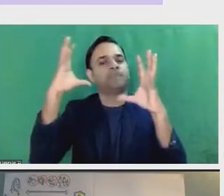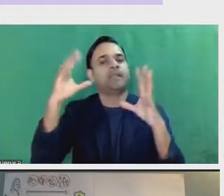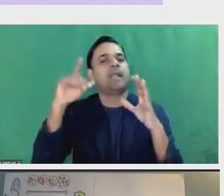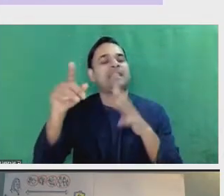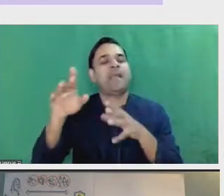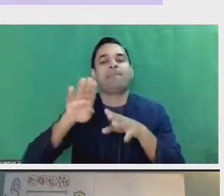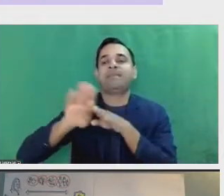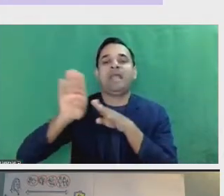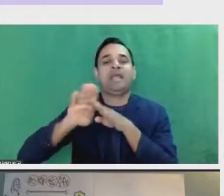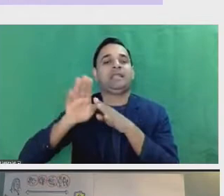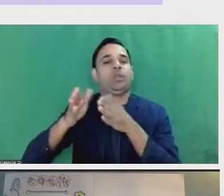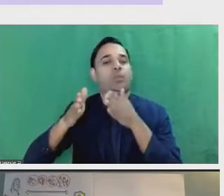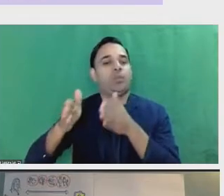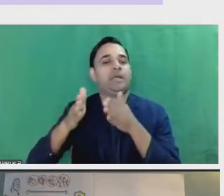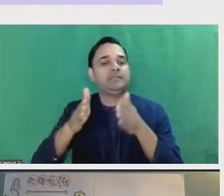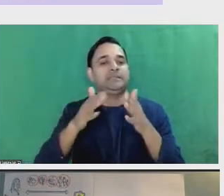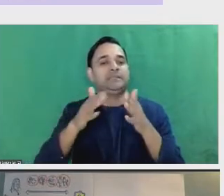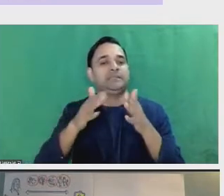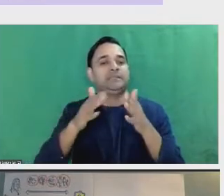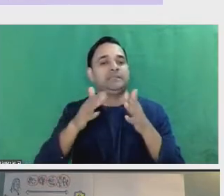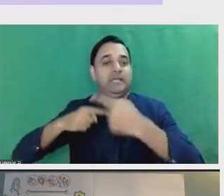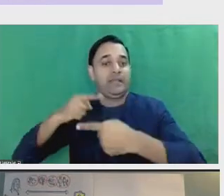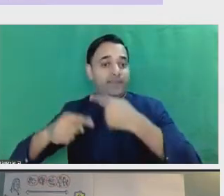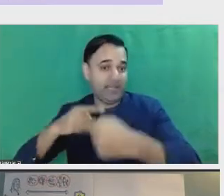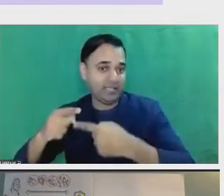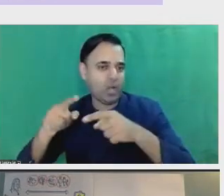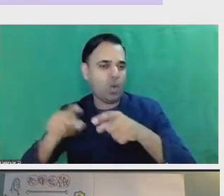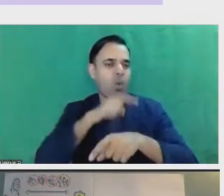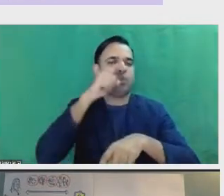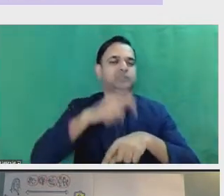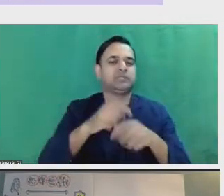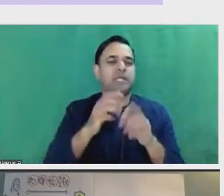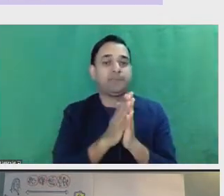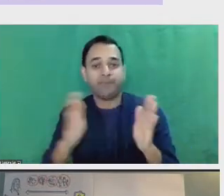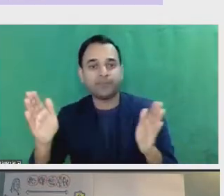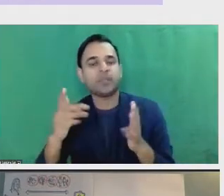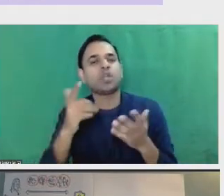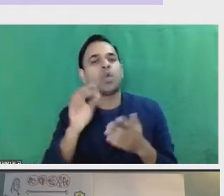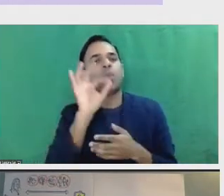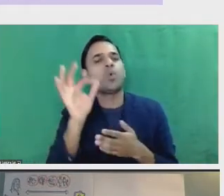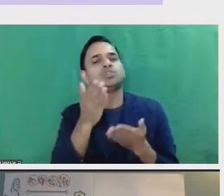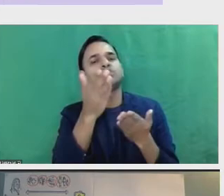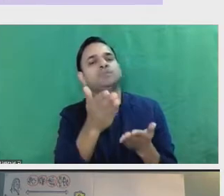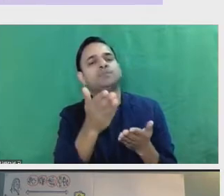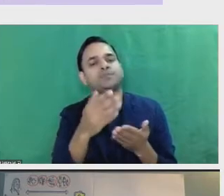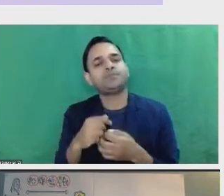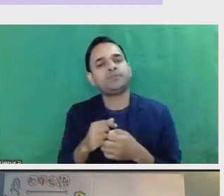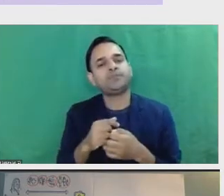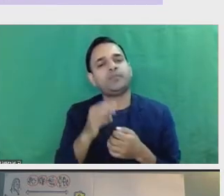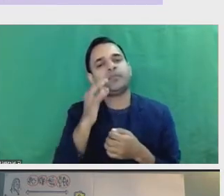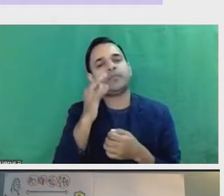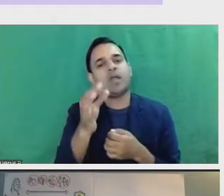No, thank you, Maya, for the question. I think it's also really good to share to people that though there's a lot of highlight on